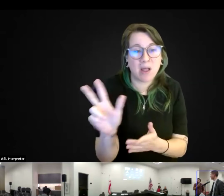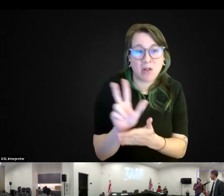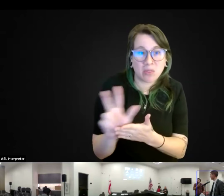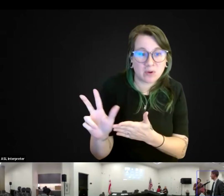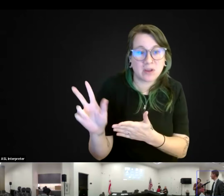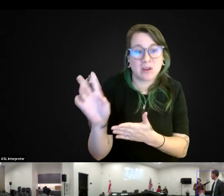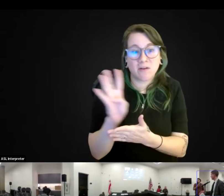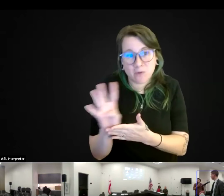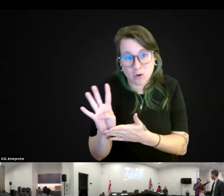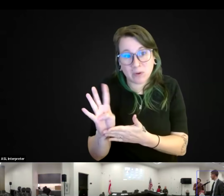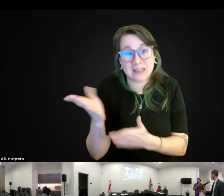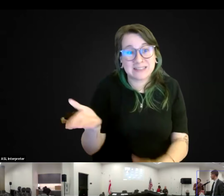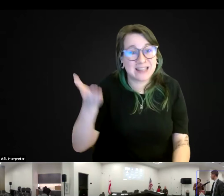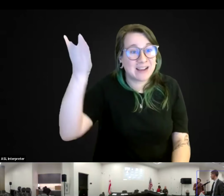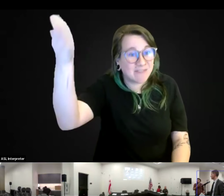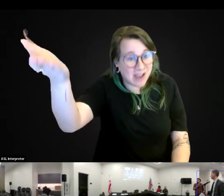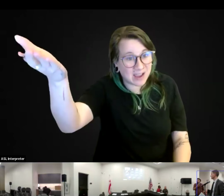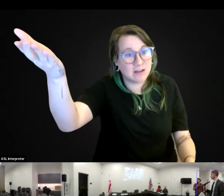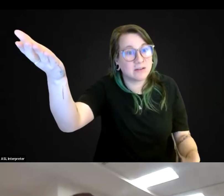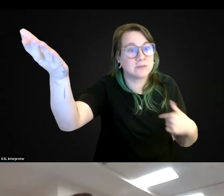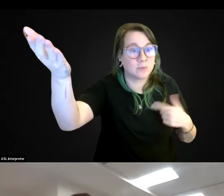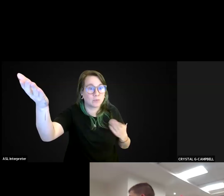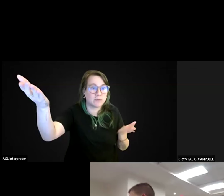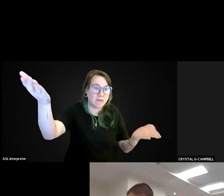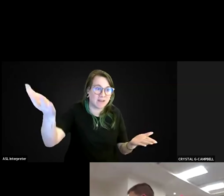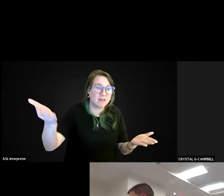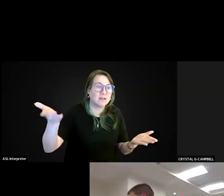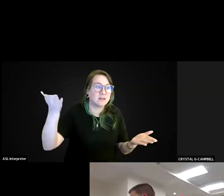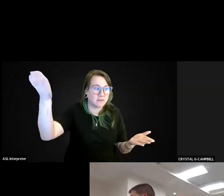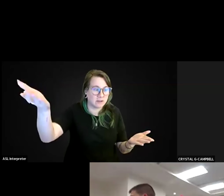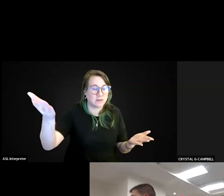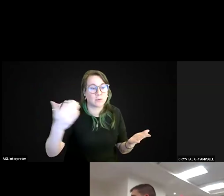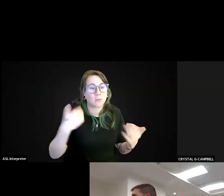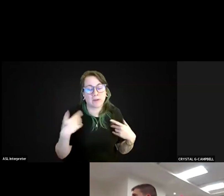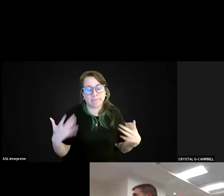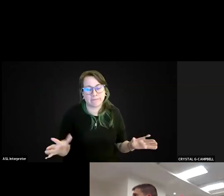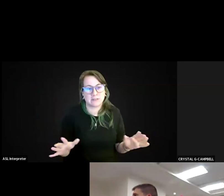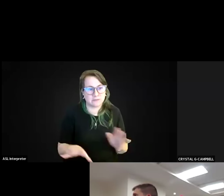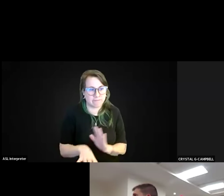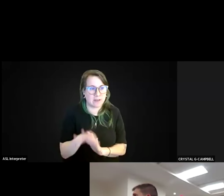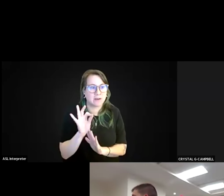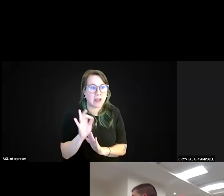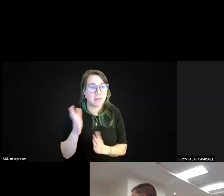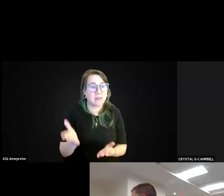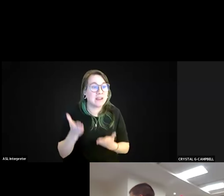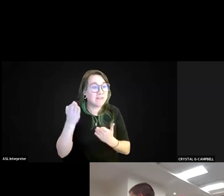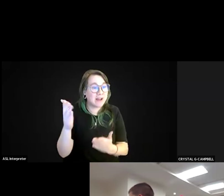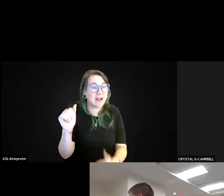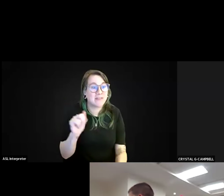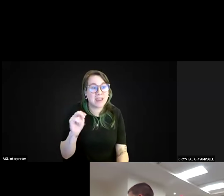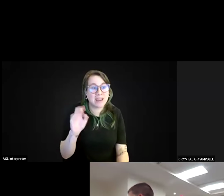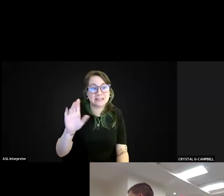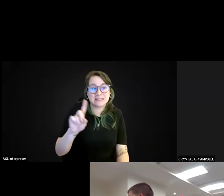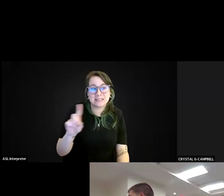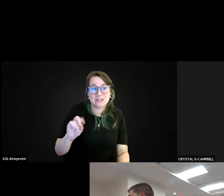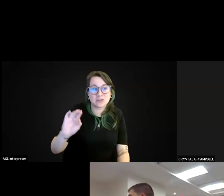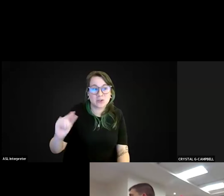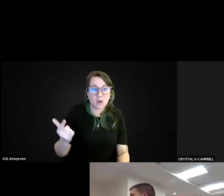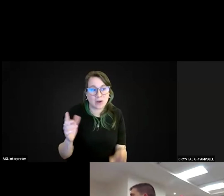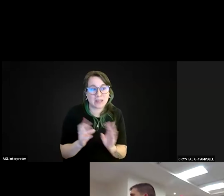we filed, they filed their application. We discovered that they had filed that at the ANC zoning committee